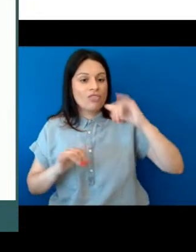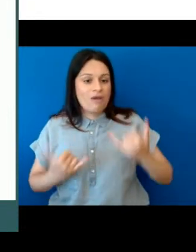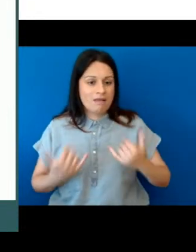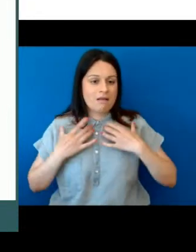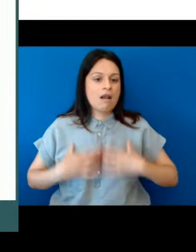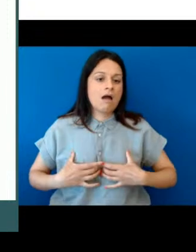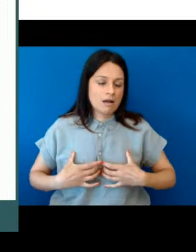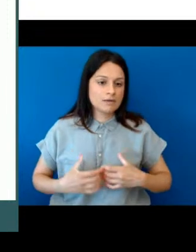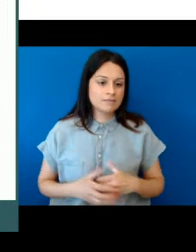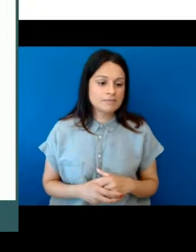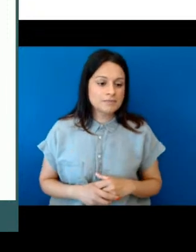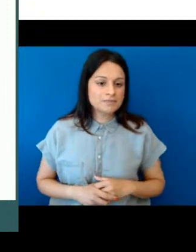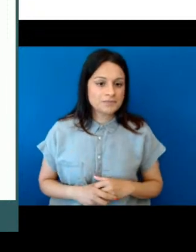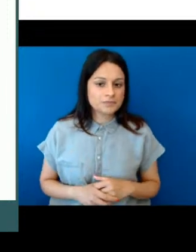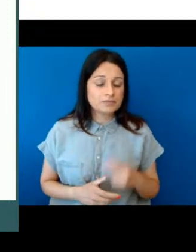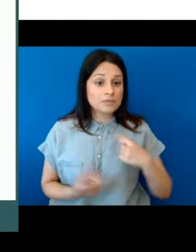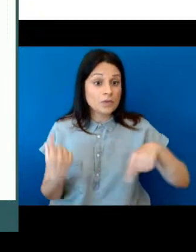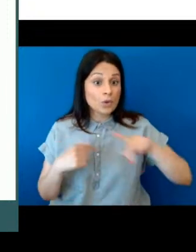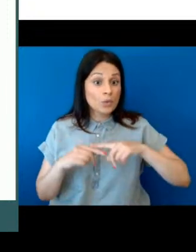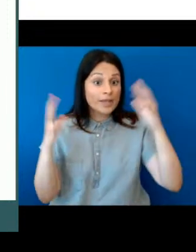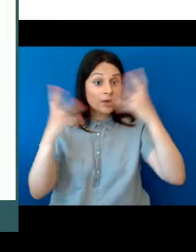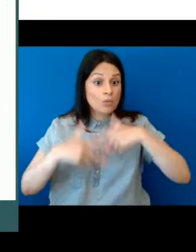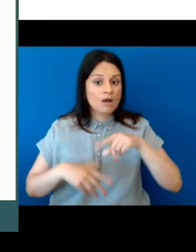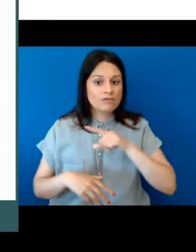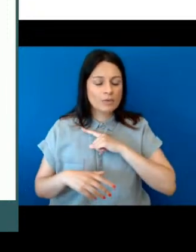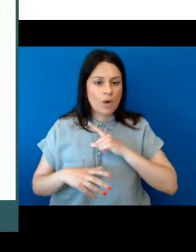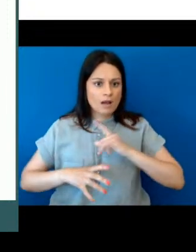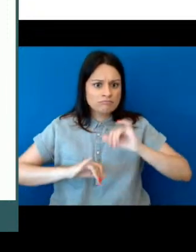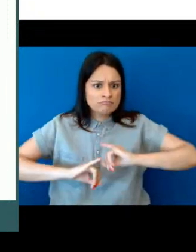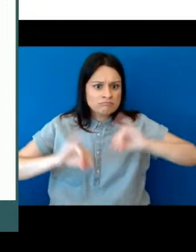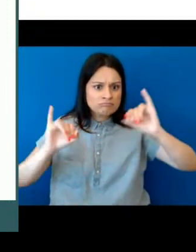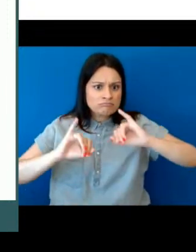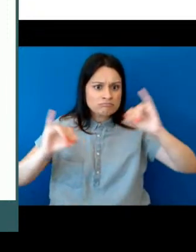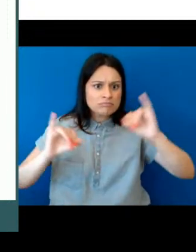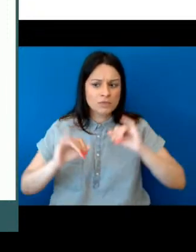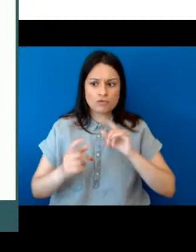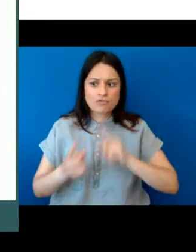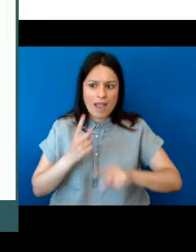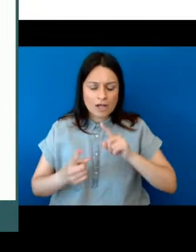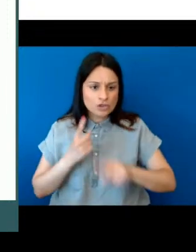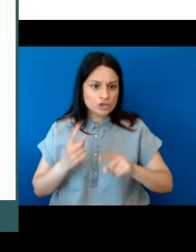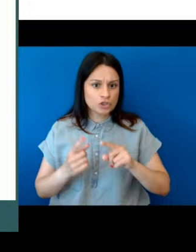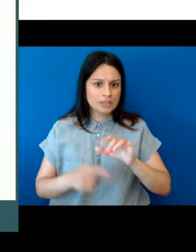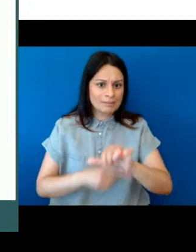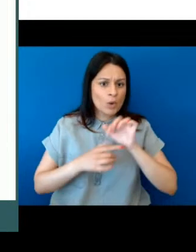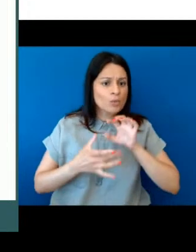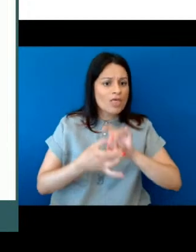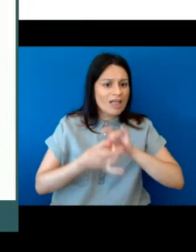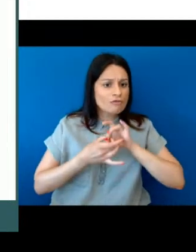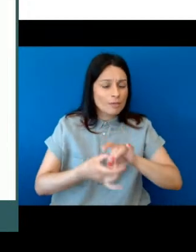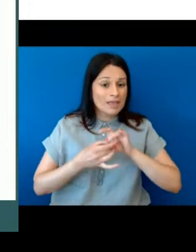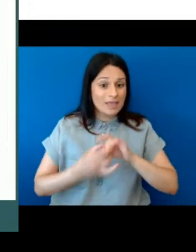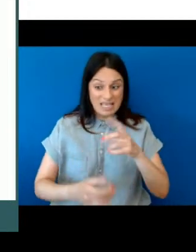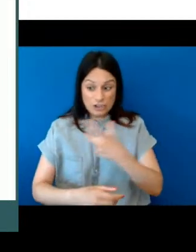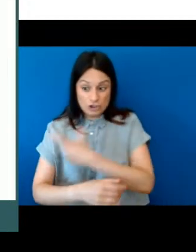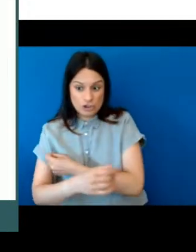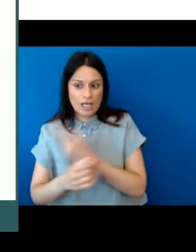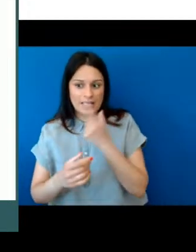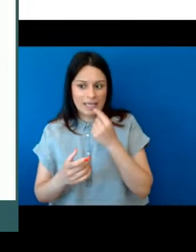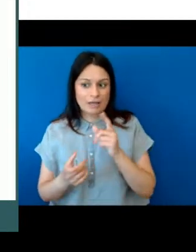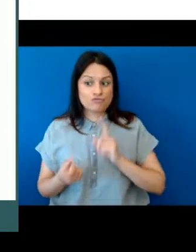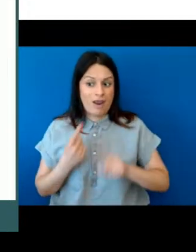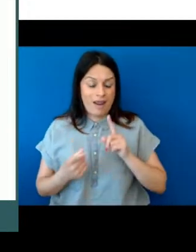We all worry about adverse reactions with immunotherapy, and they can be severe with injection immunotherapy, although actually in the right hands, this is